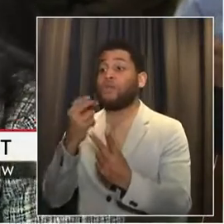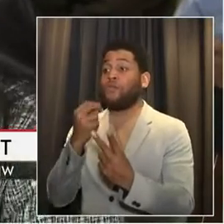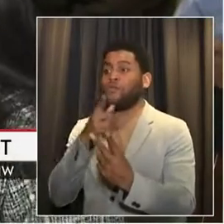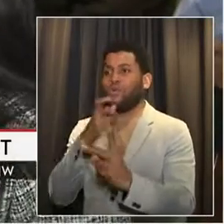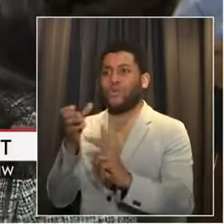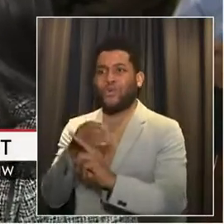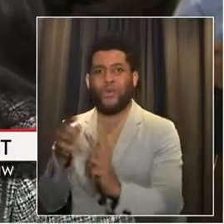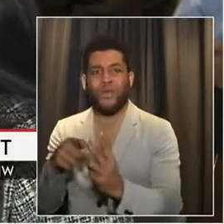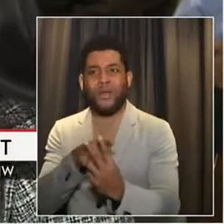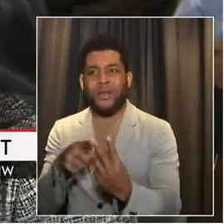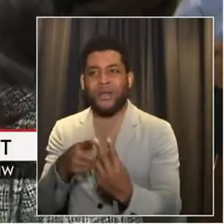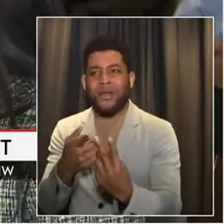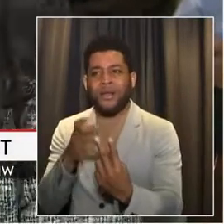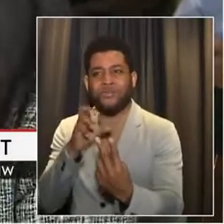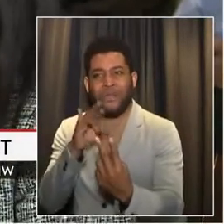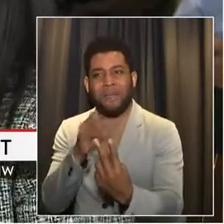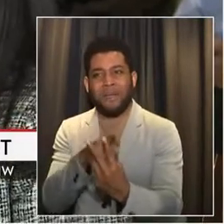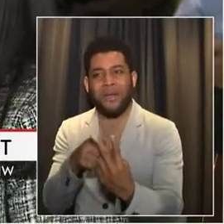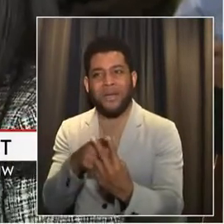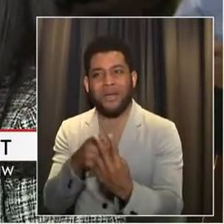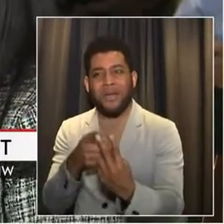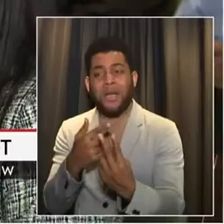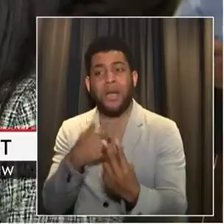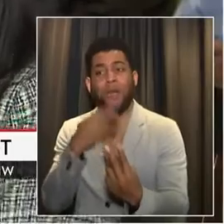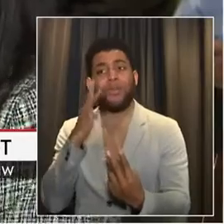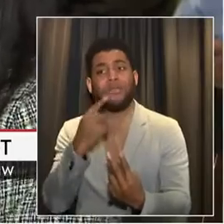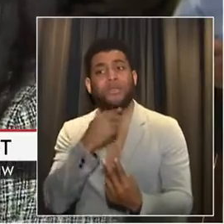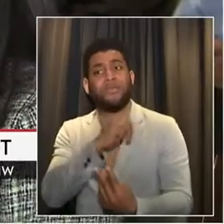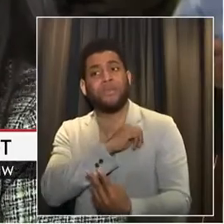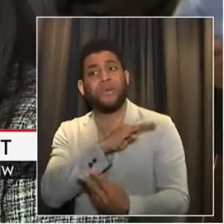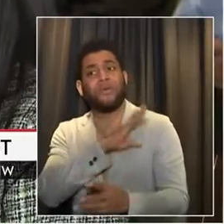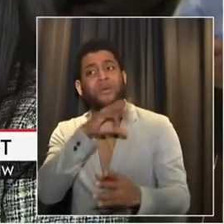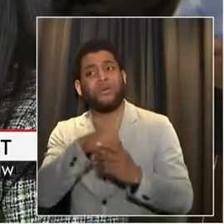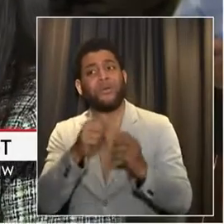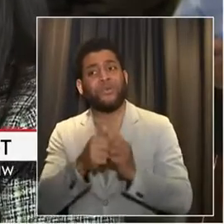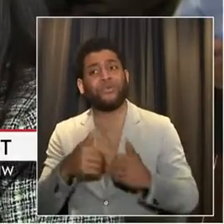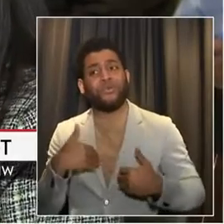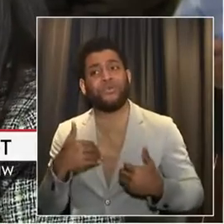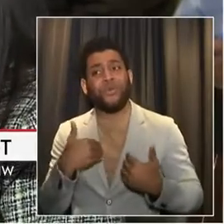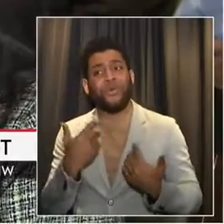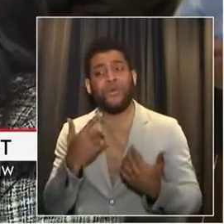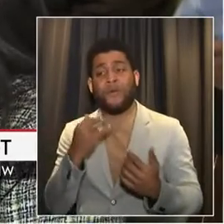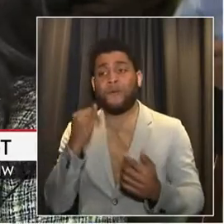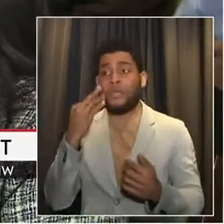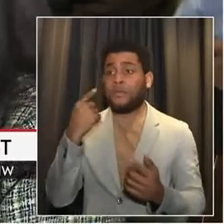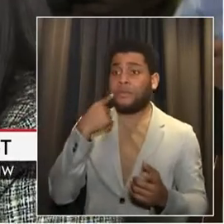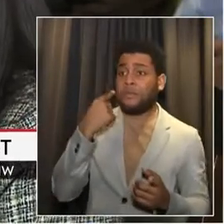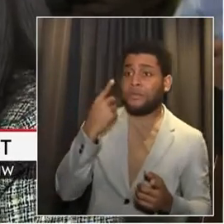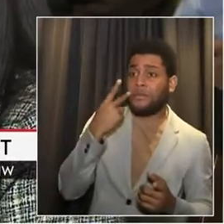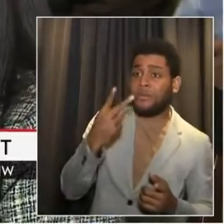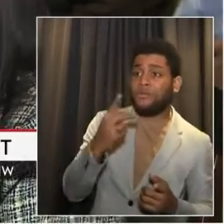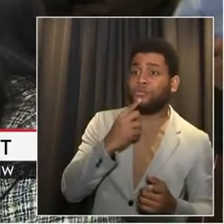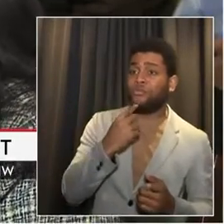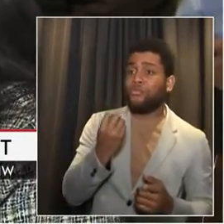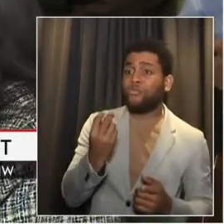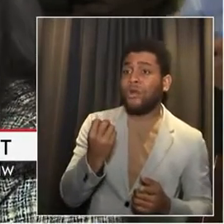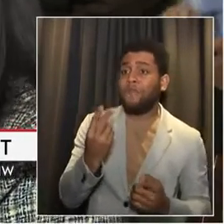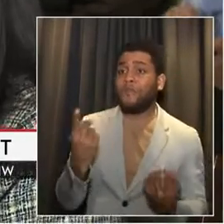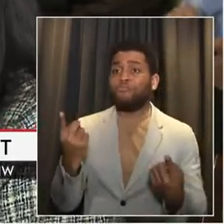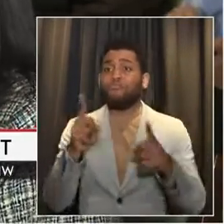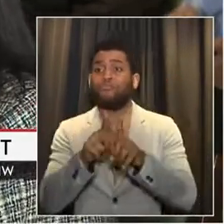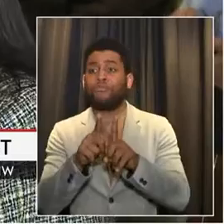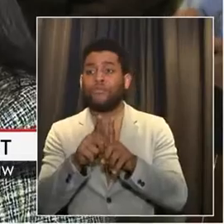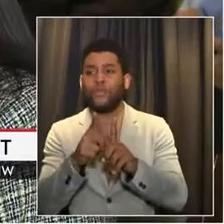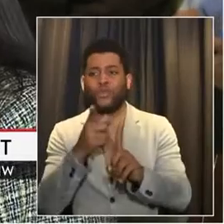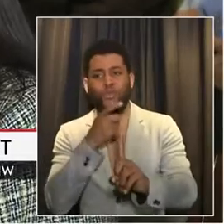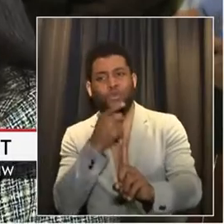very involved when it comes to our young people and making sure that if we see two 12-year-olds, what happened? Who are they? Who are their families? Where are they in school?